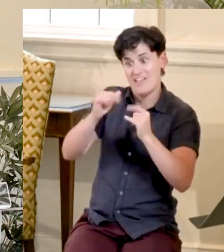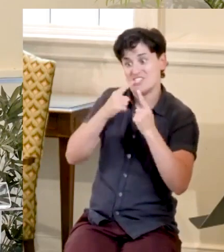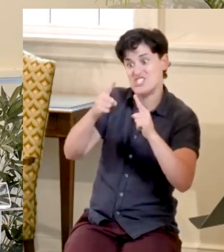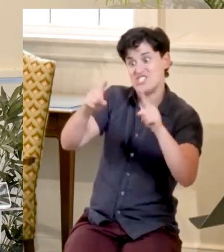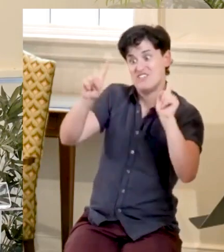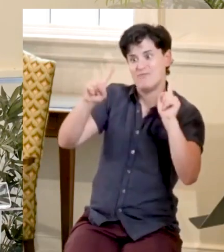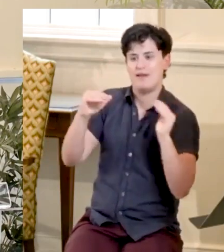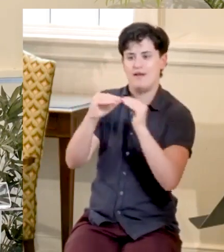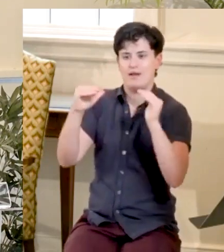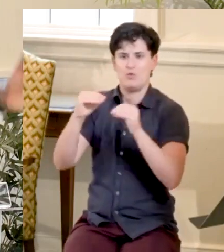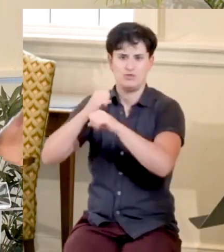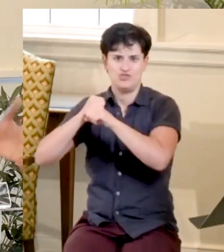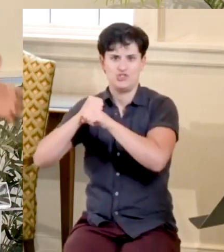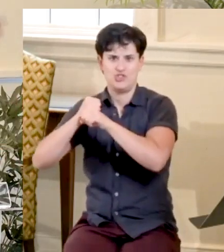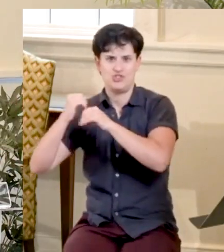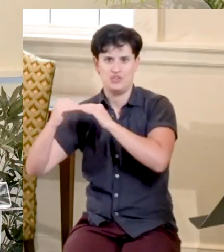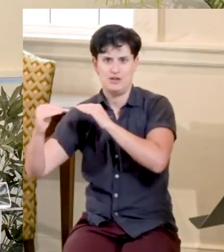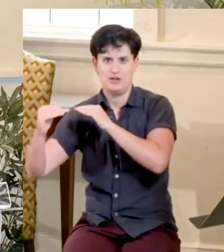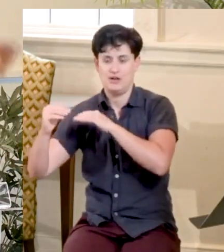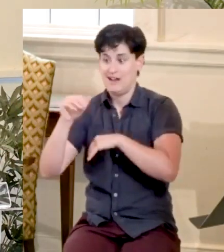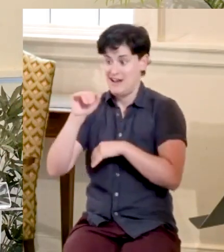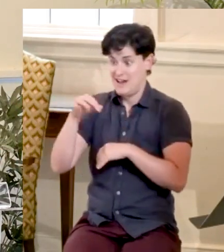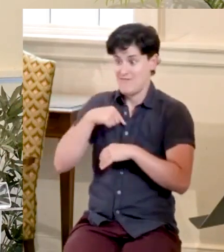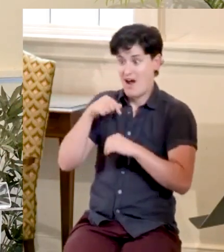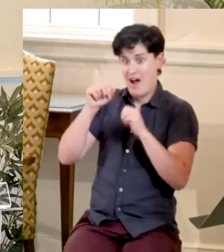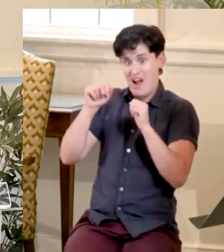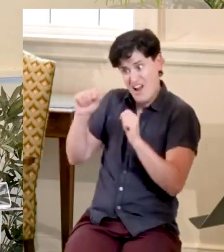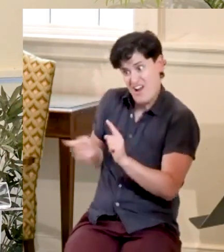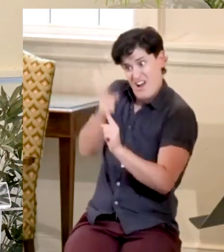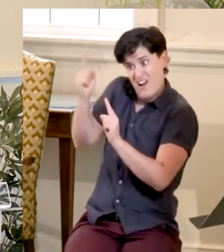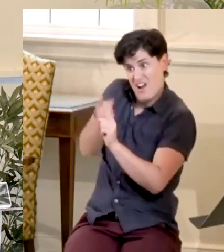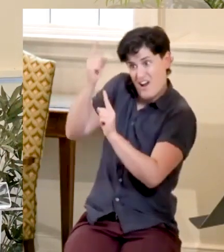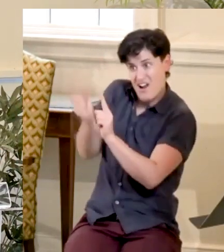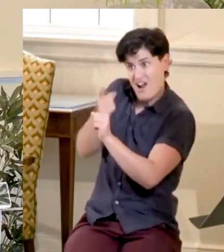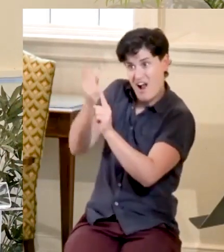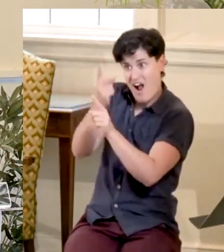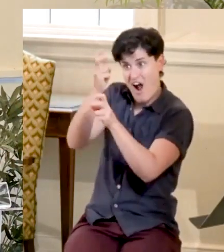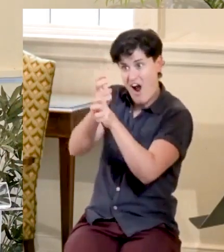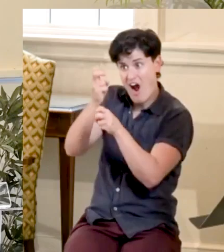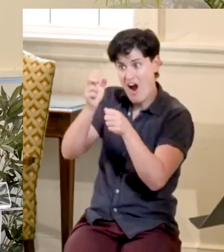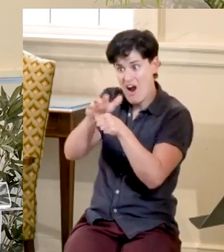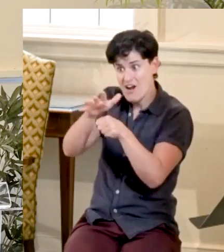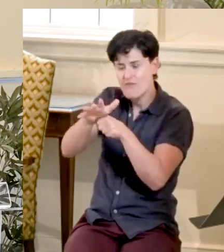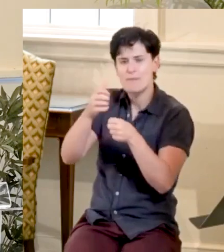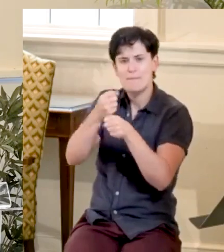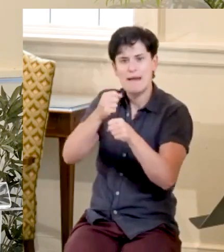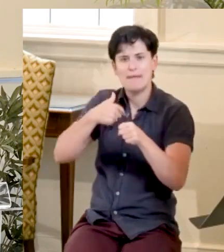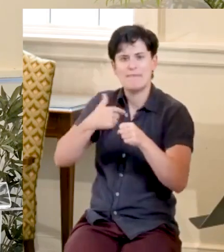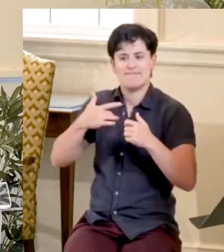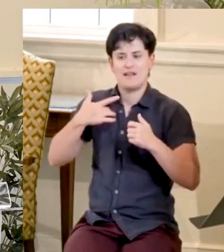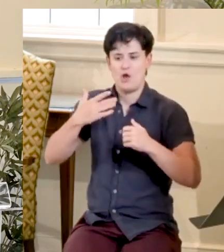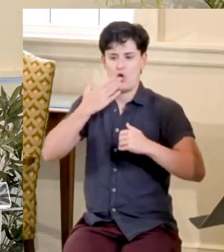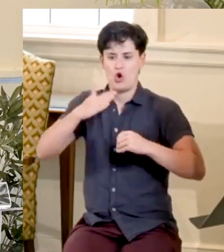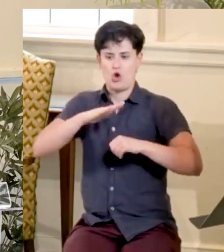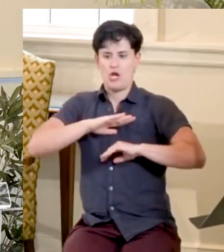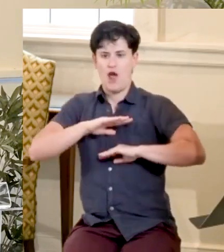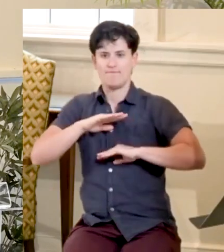as if striving hard enough could finally make him feel like he's good enough or is enough.